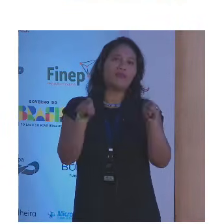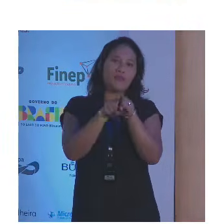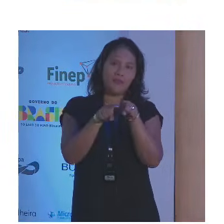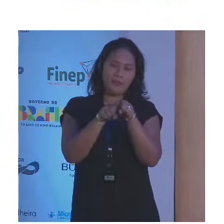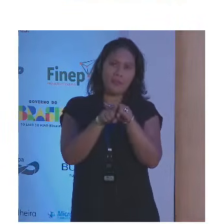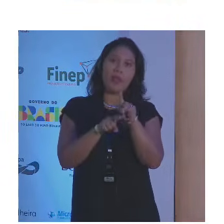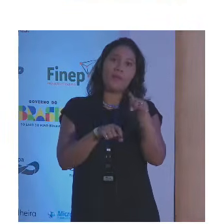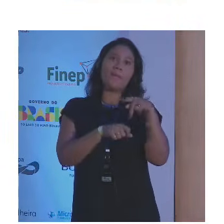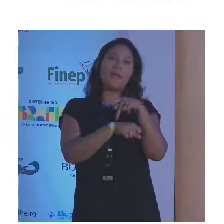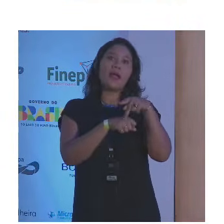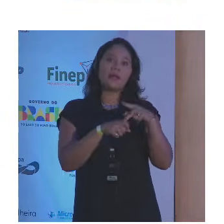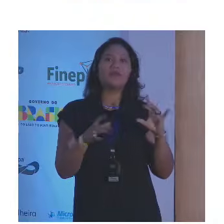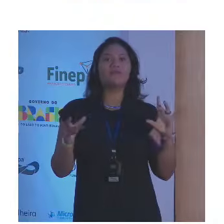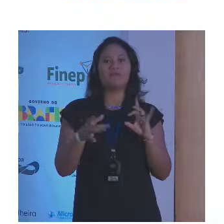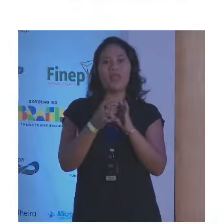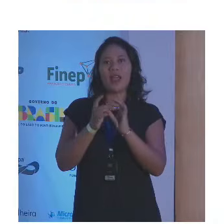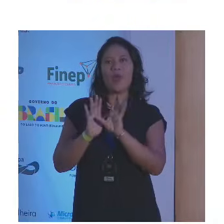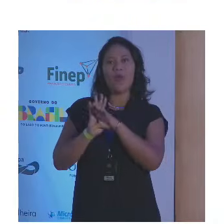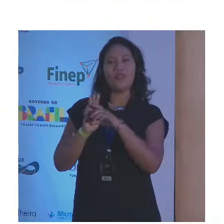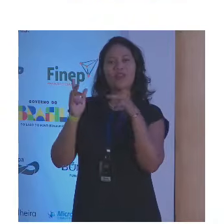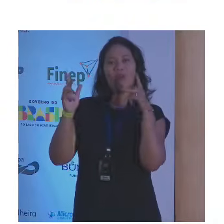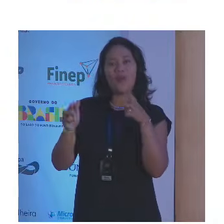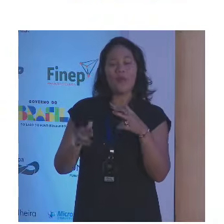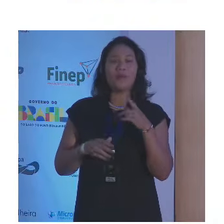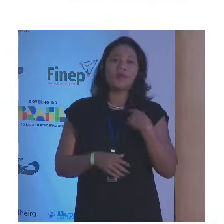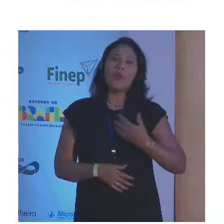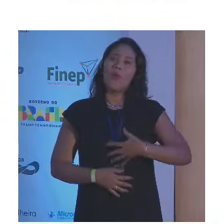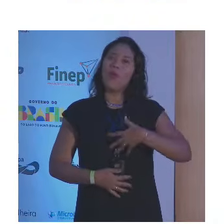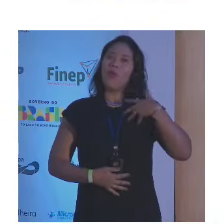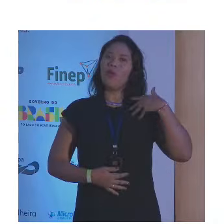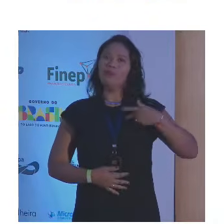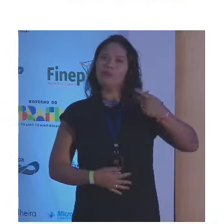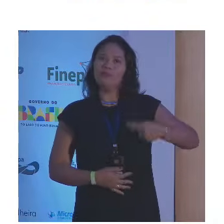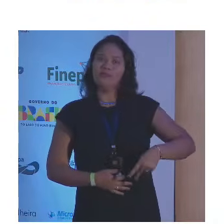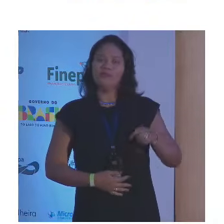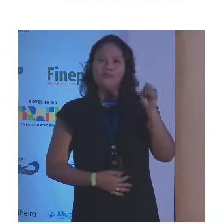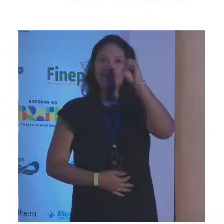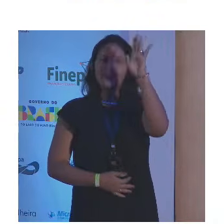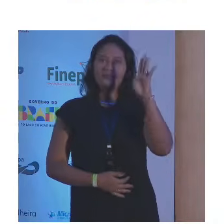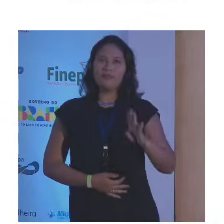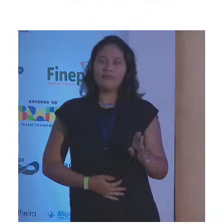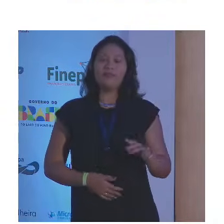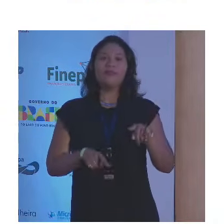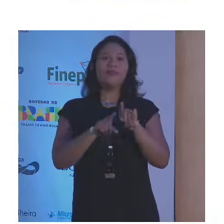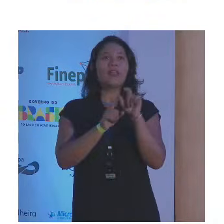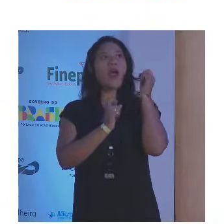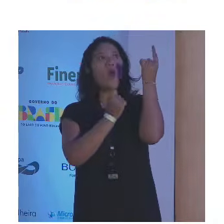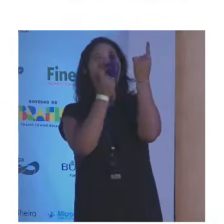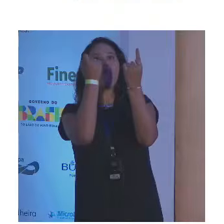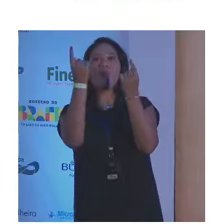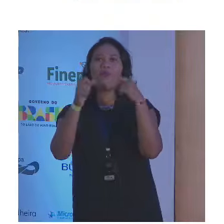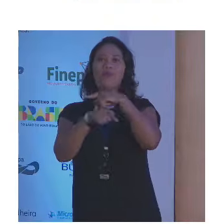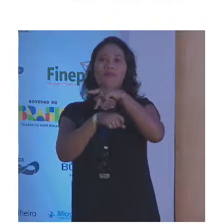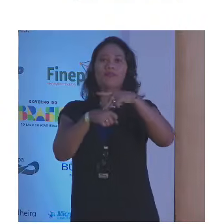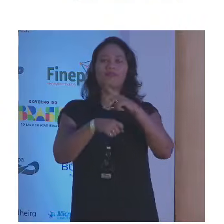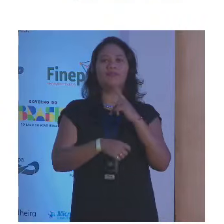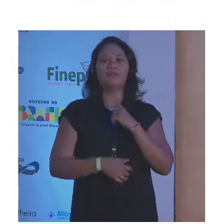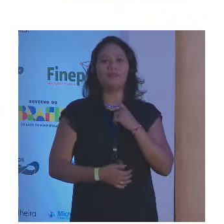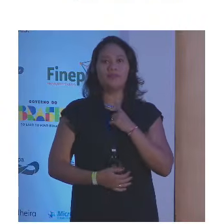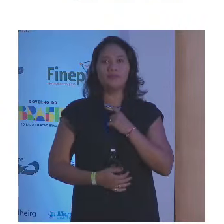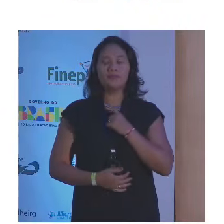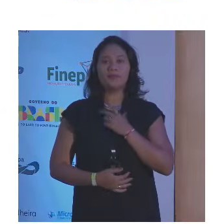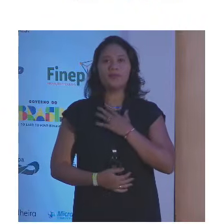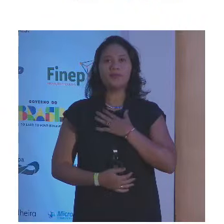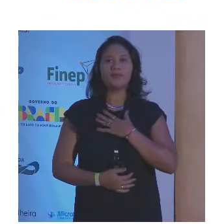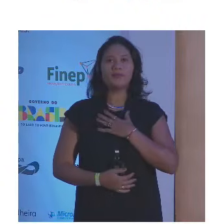we are very proud of it. And we have, France is not the best. I mean, we have some island country, in Malta, for instance, where the score is very, very high, because